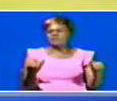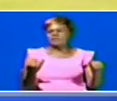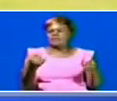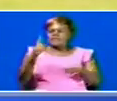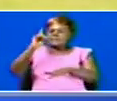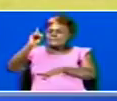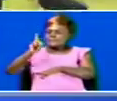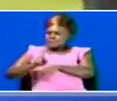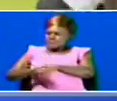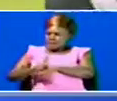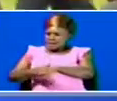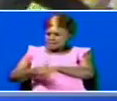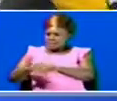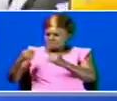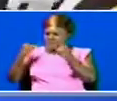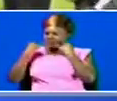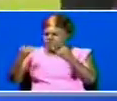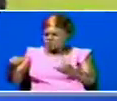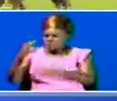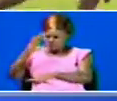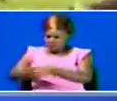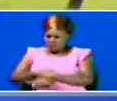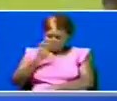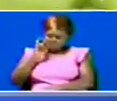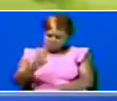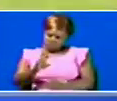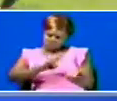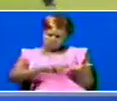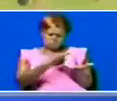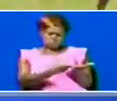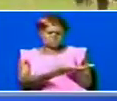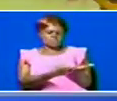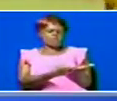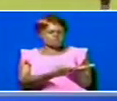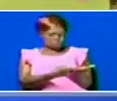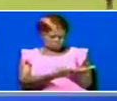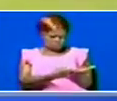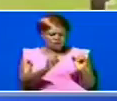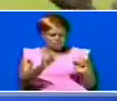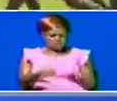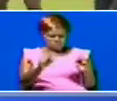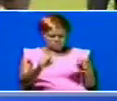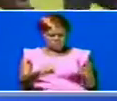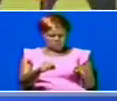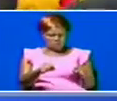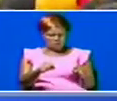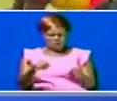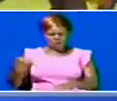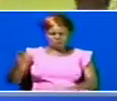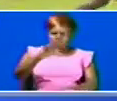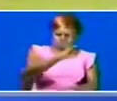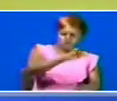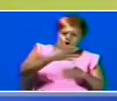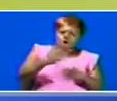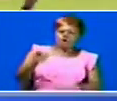as the information comes in, we look at resources to see, are we able to get to the team to Dubai, or are we